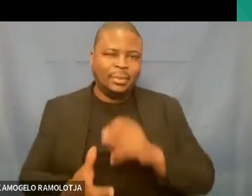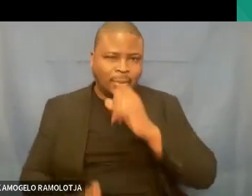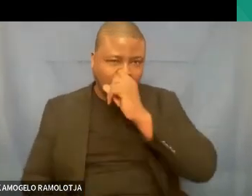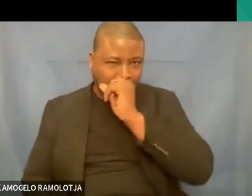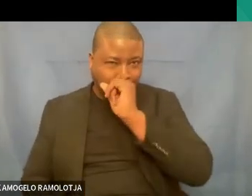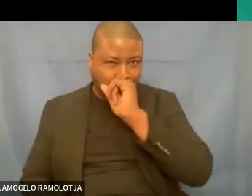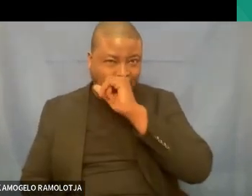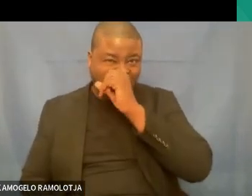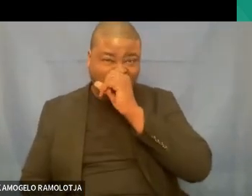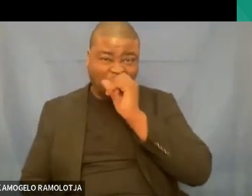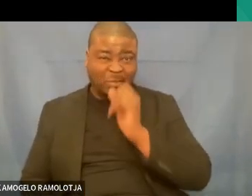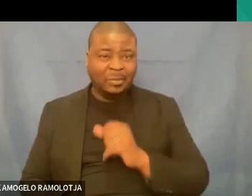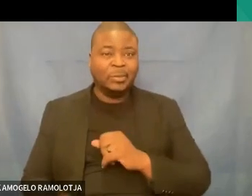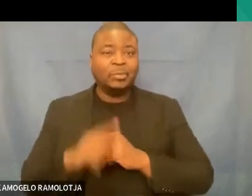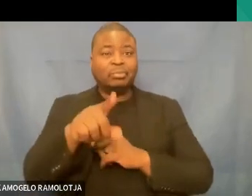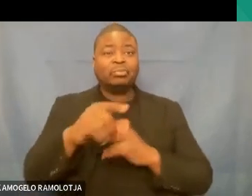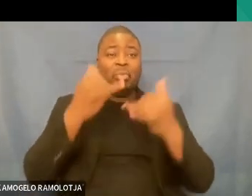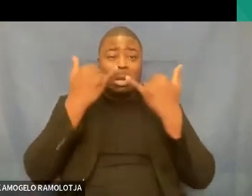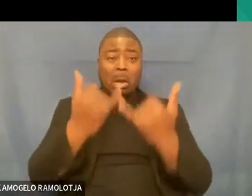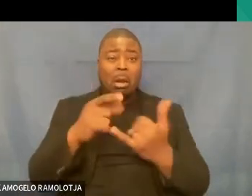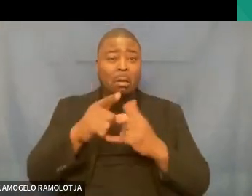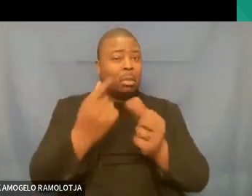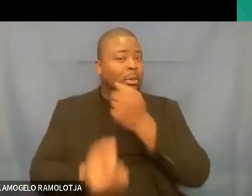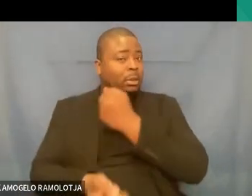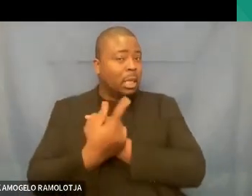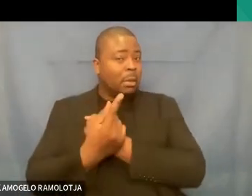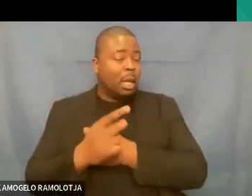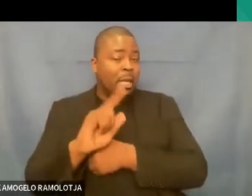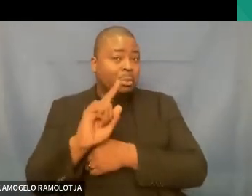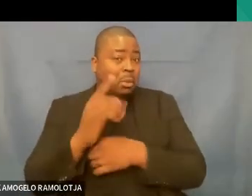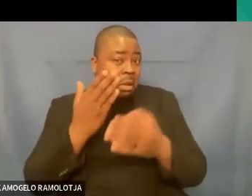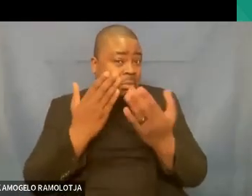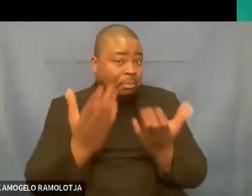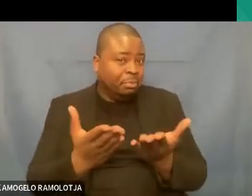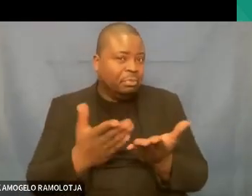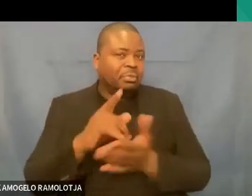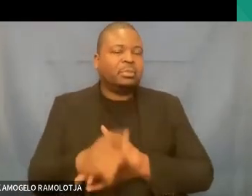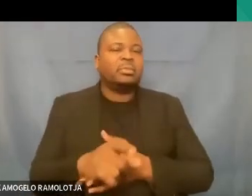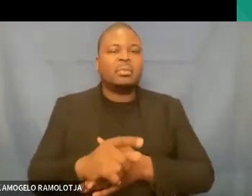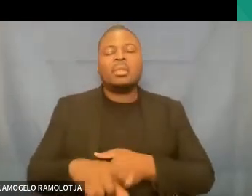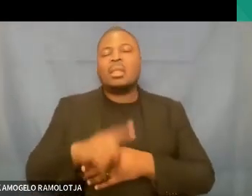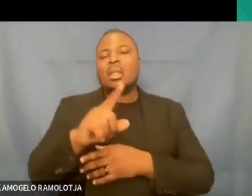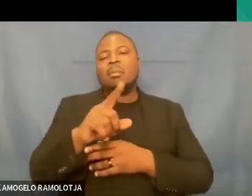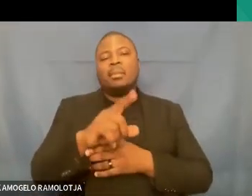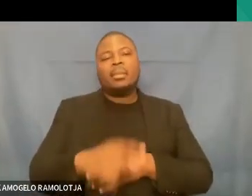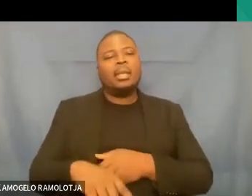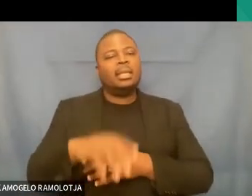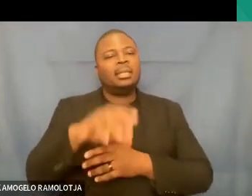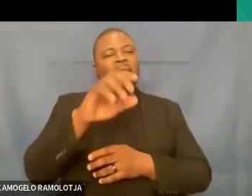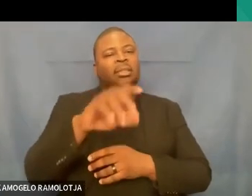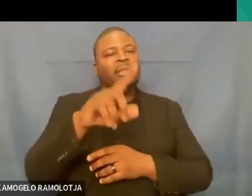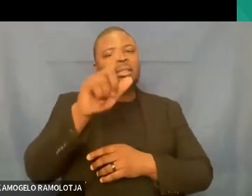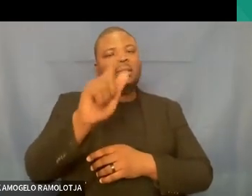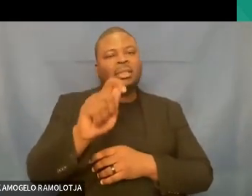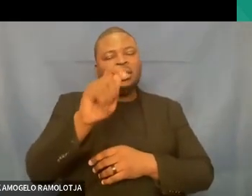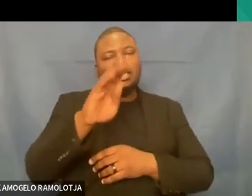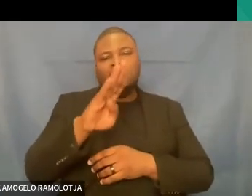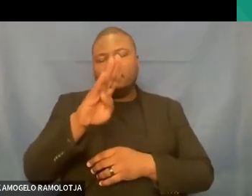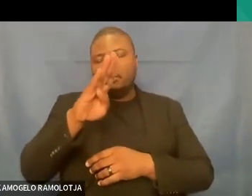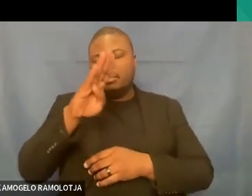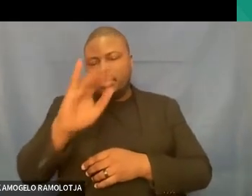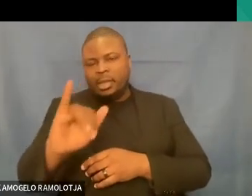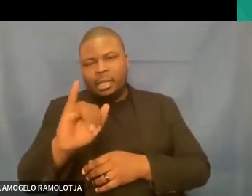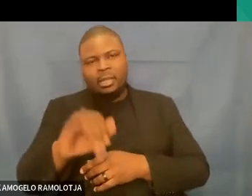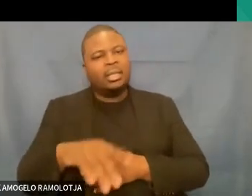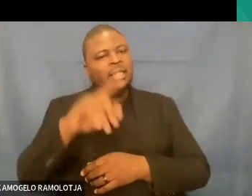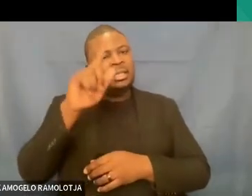So what is currently happening on the ground? The burden of HIV, TB, and STIs among young people, especially our